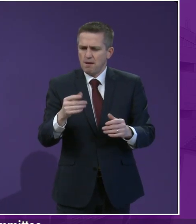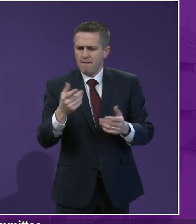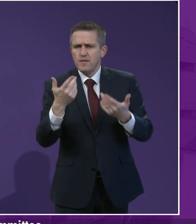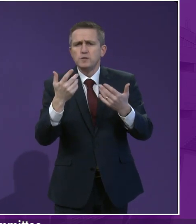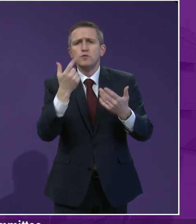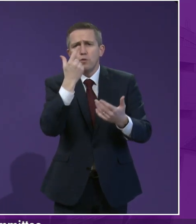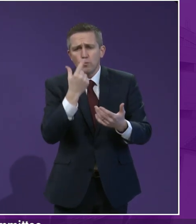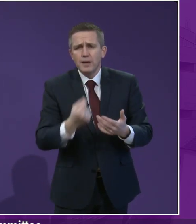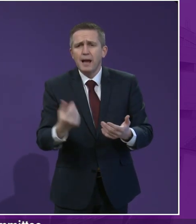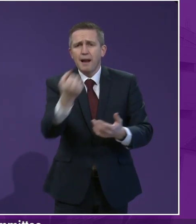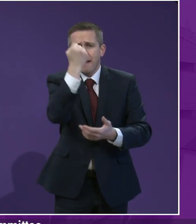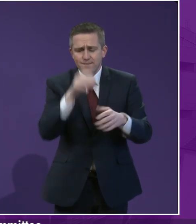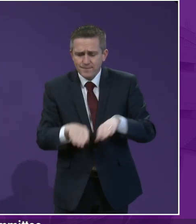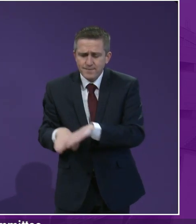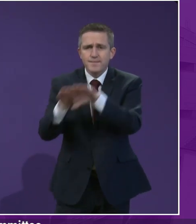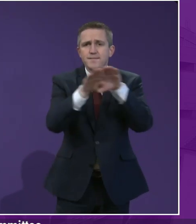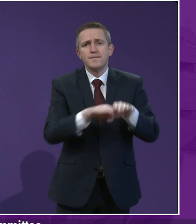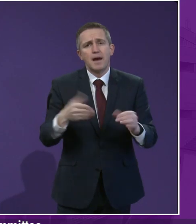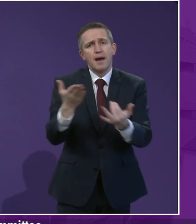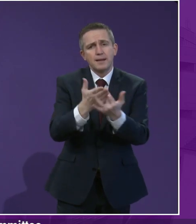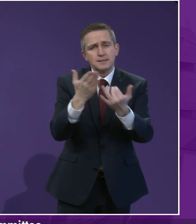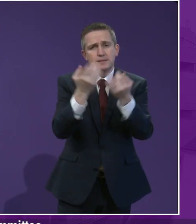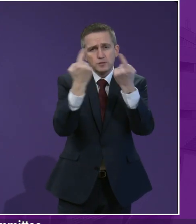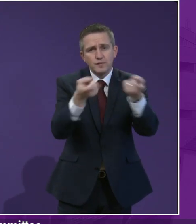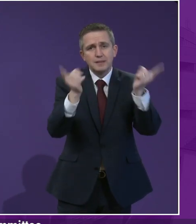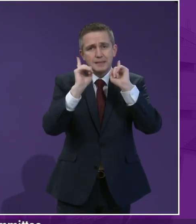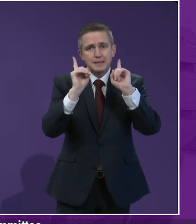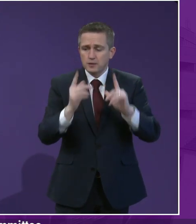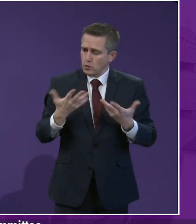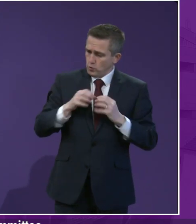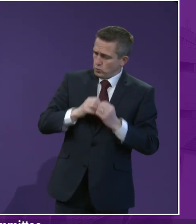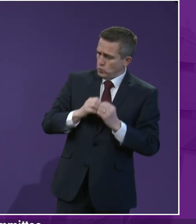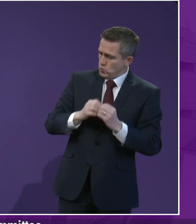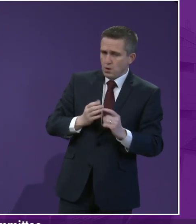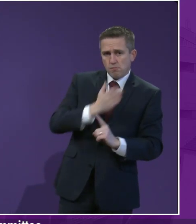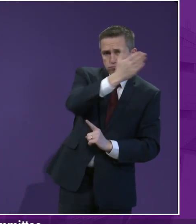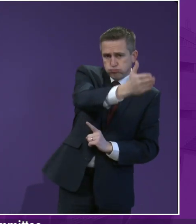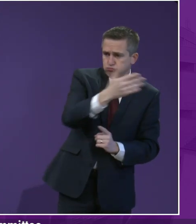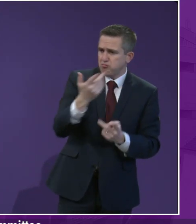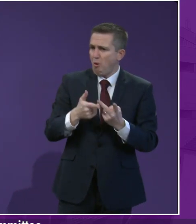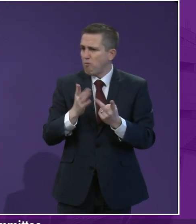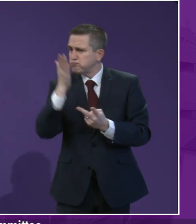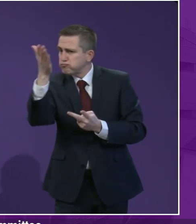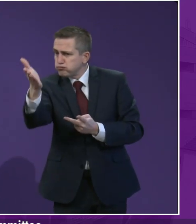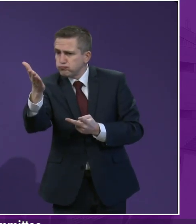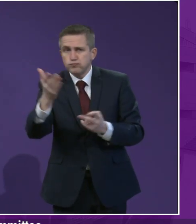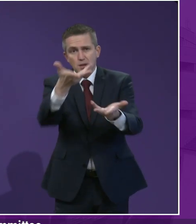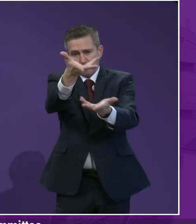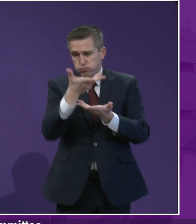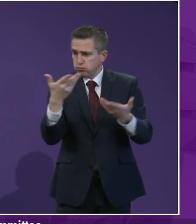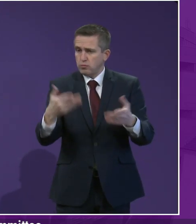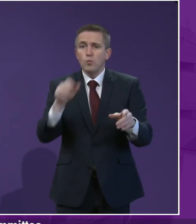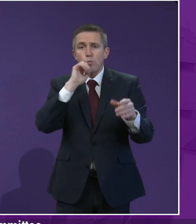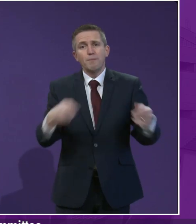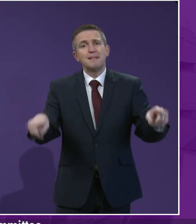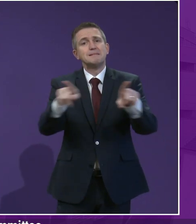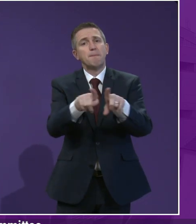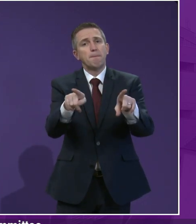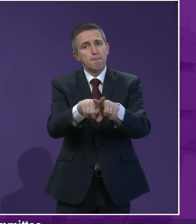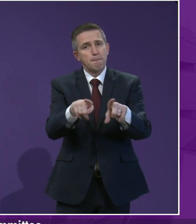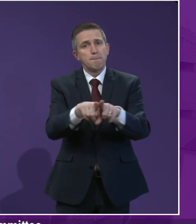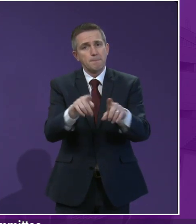student at another institution. And I think if there was some sort of sector standards that provided at least a